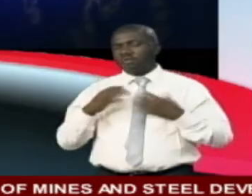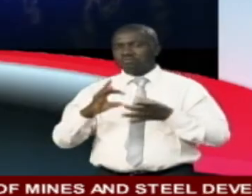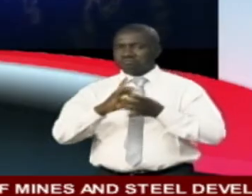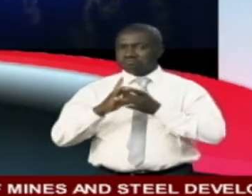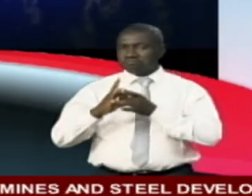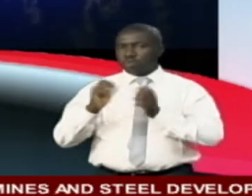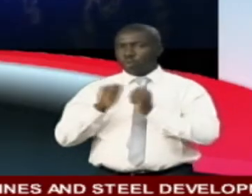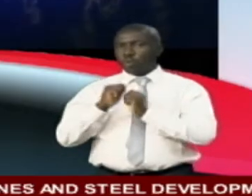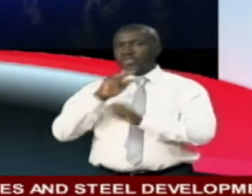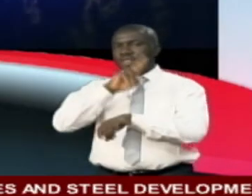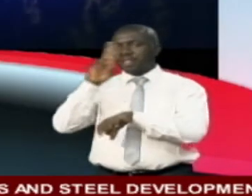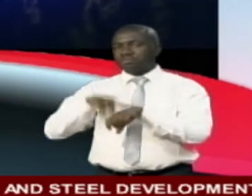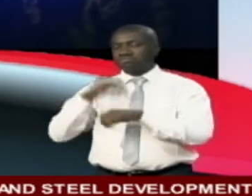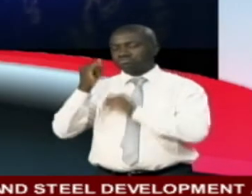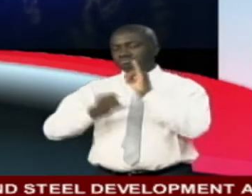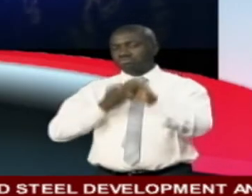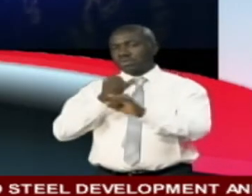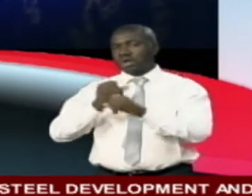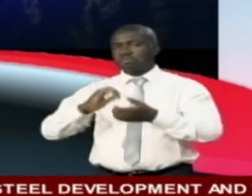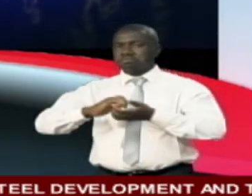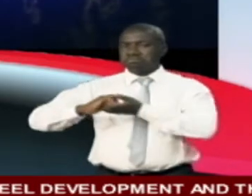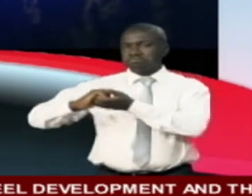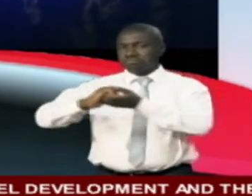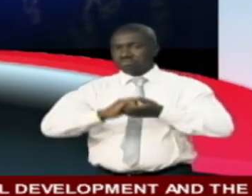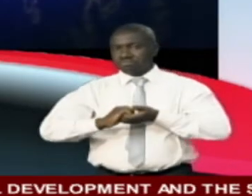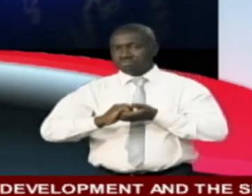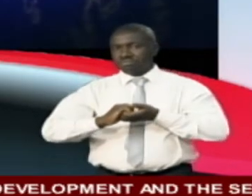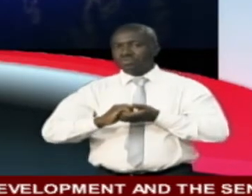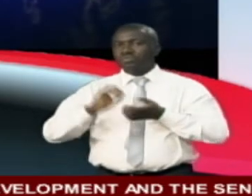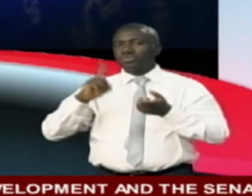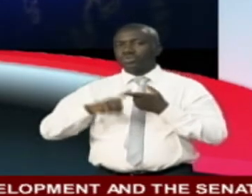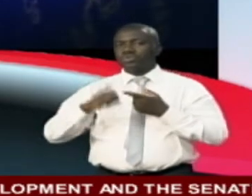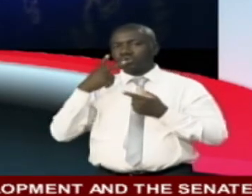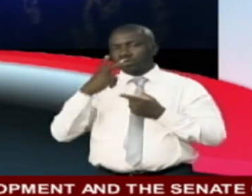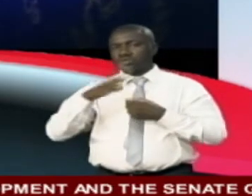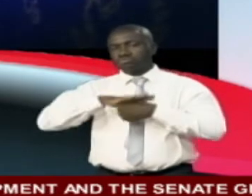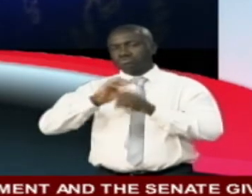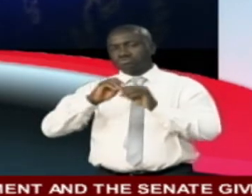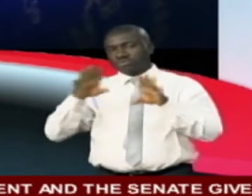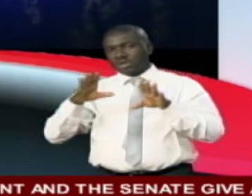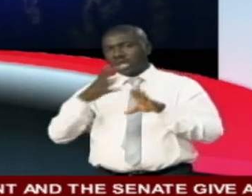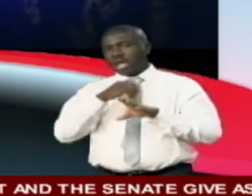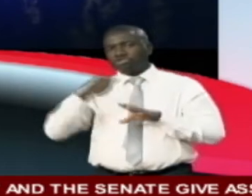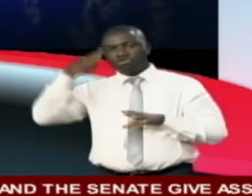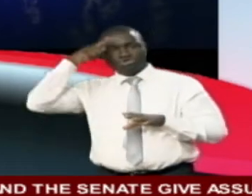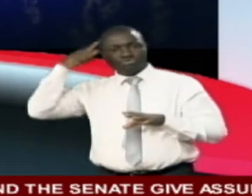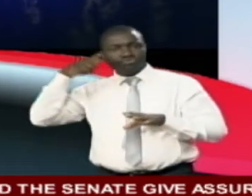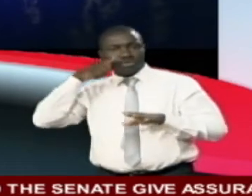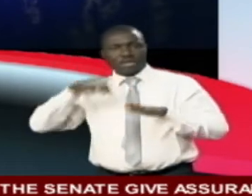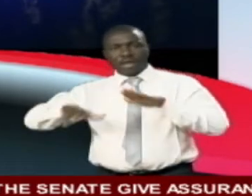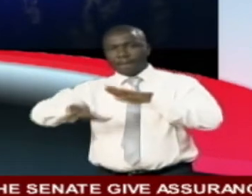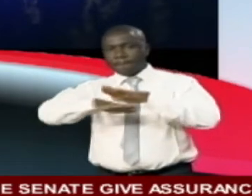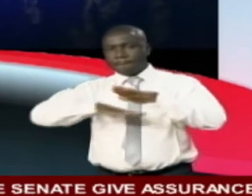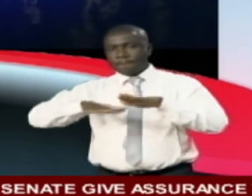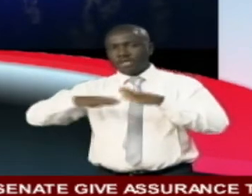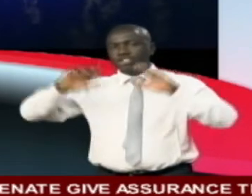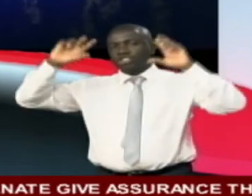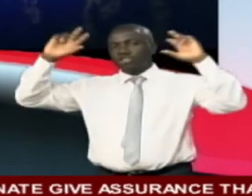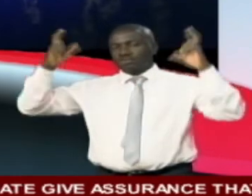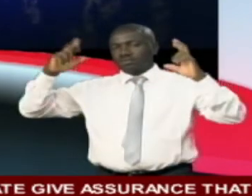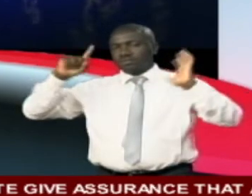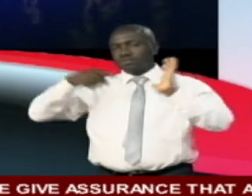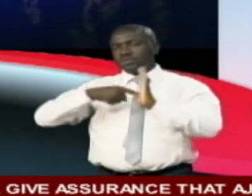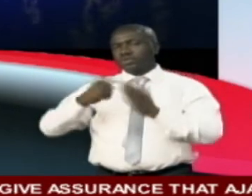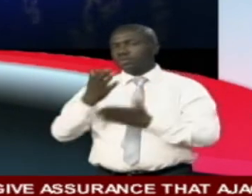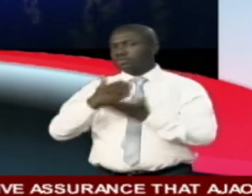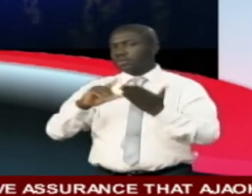increase capacity in the containment of COVID-19 and gender-based issues. Abubakar Usman Akwanga reports that this was part of